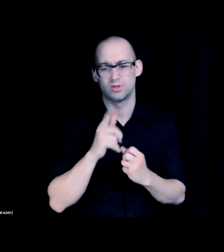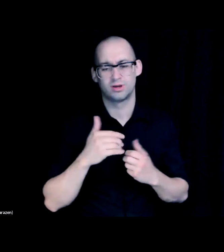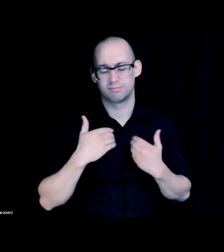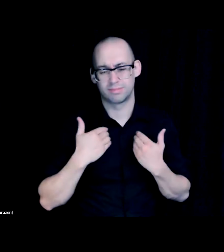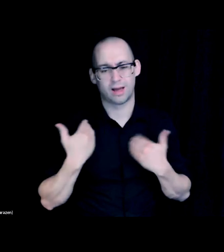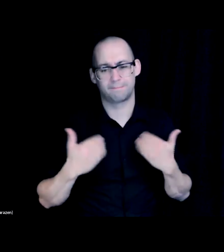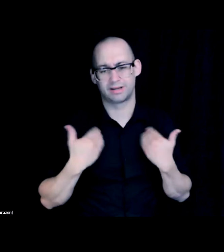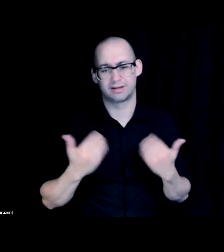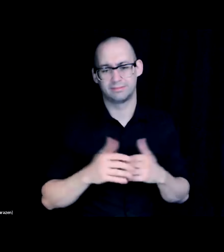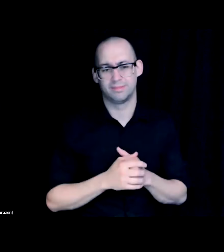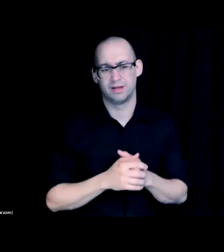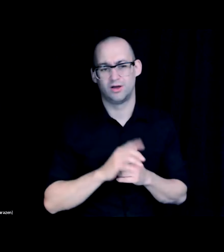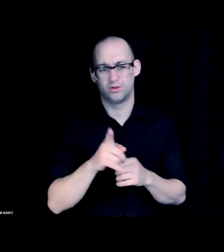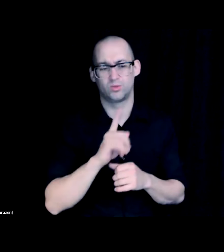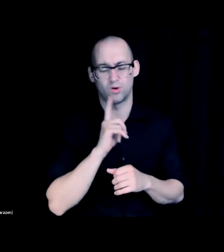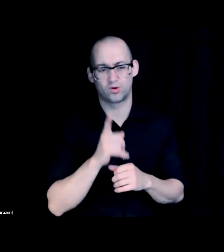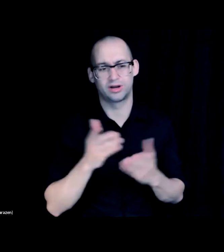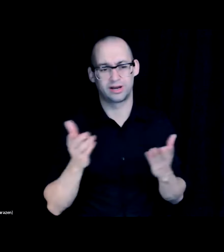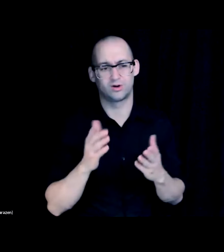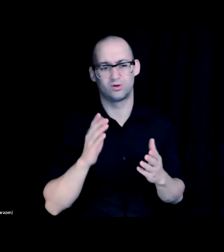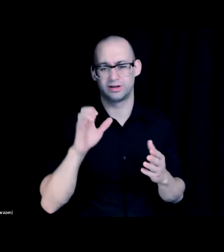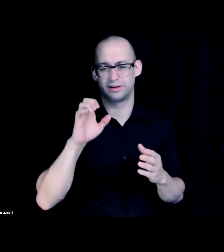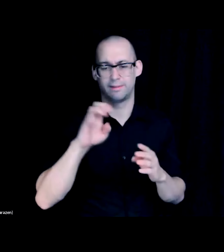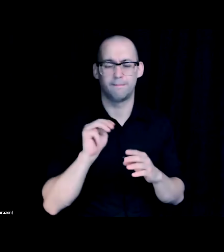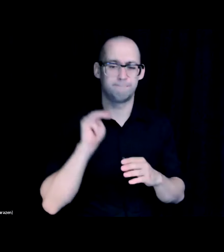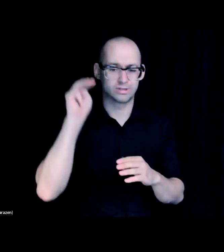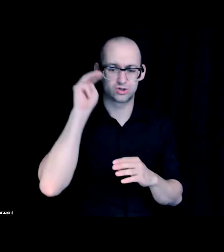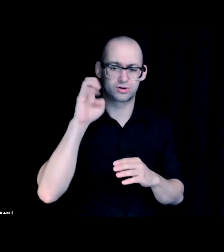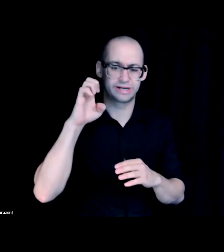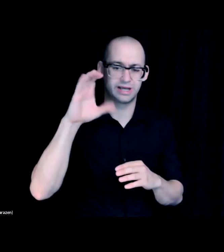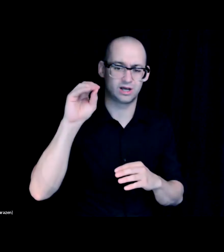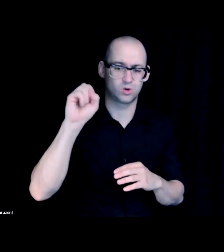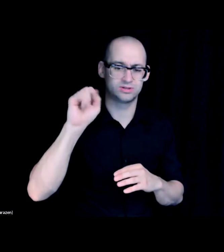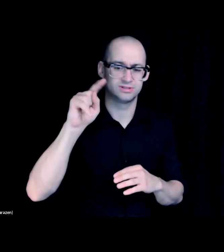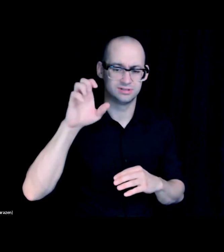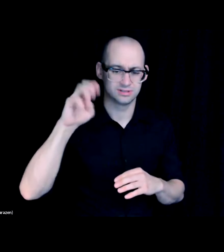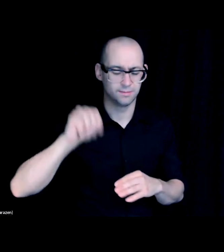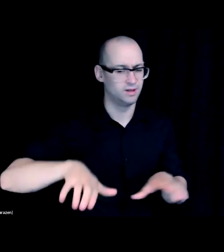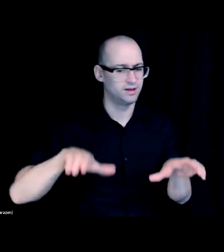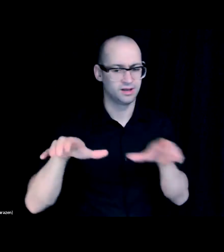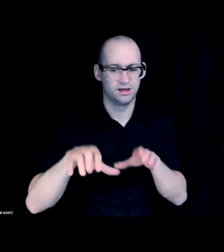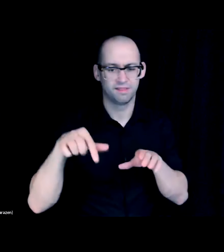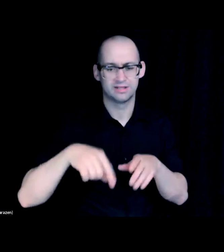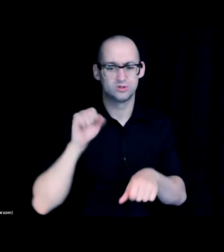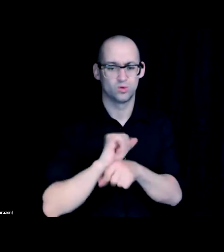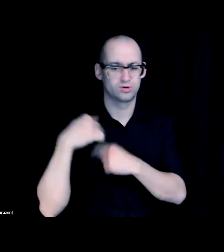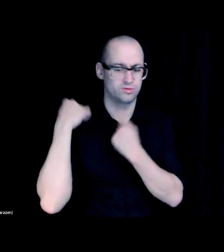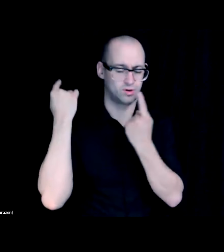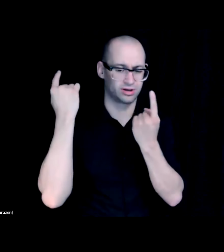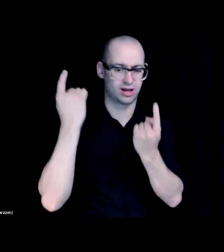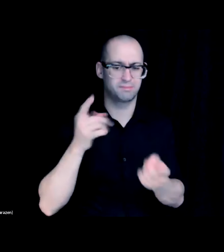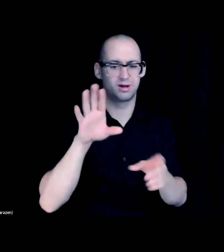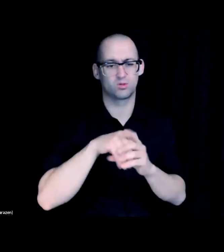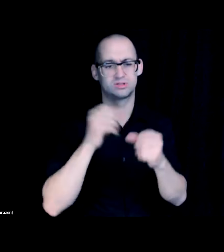very mature ecosystem that's been doing this work for a long time, that includes, a lot of the state agencies